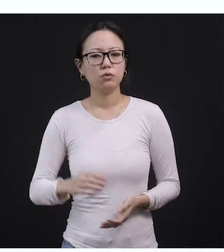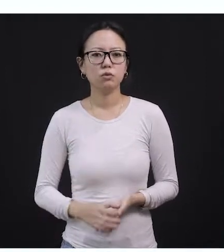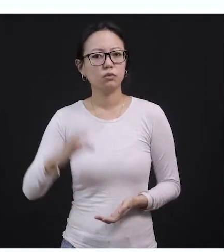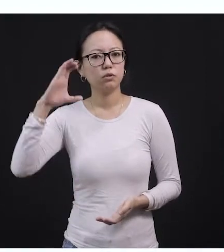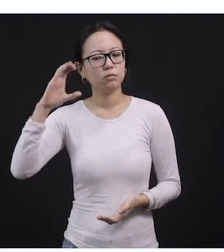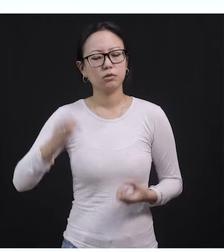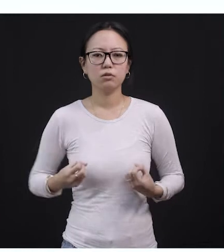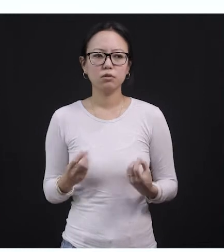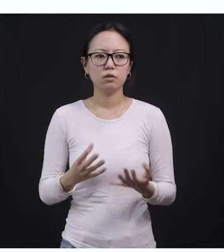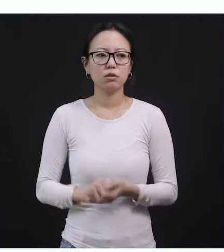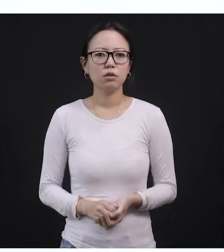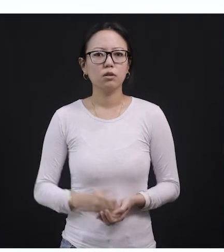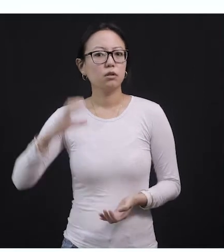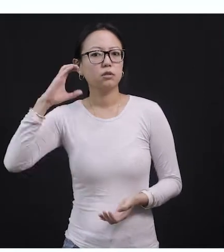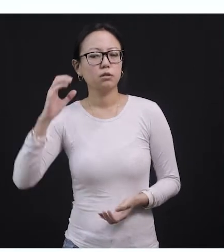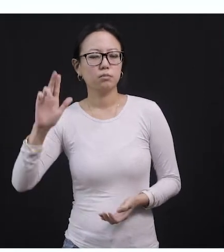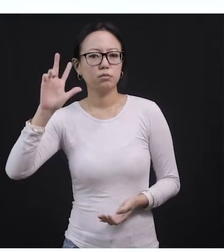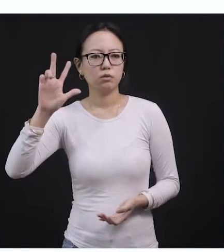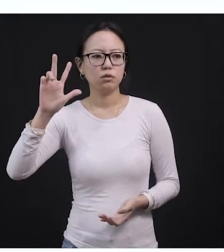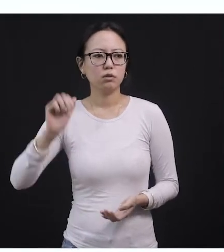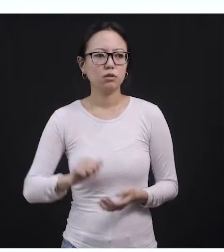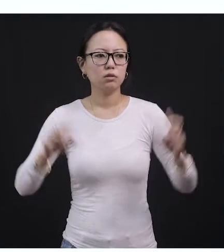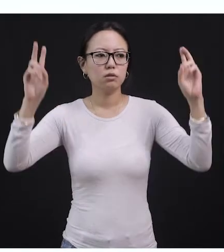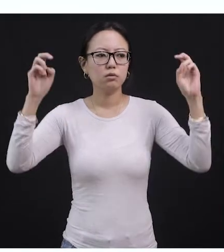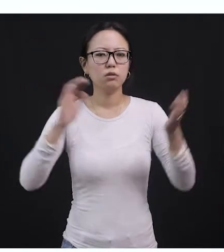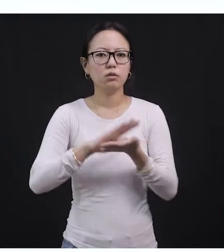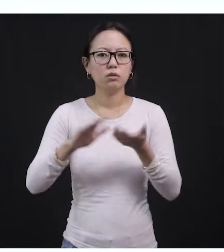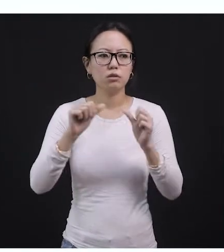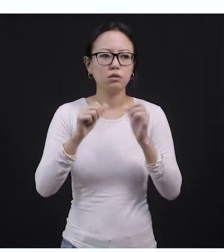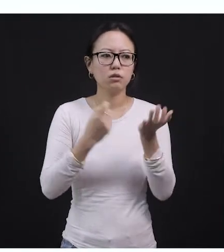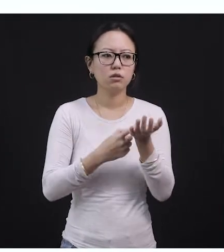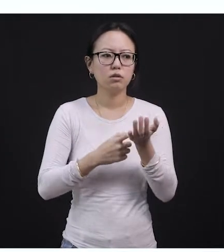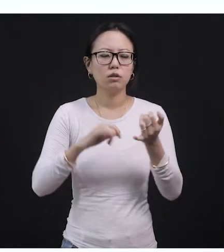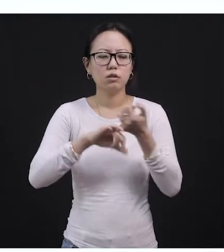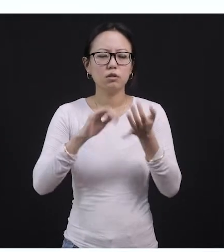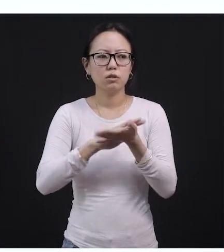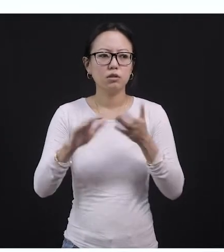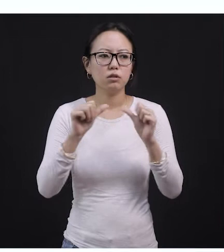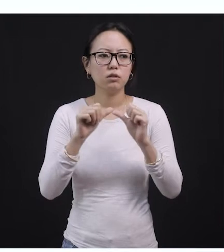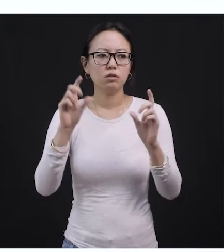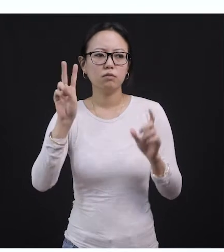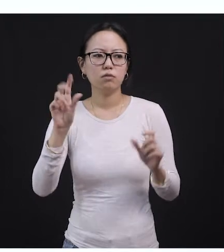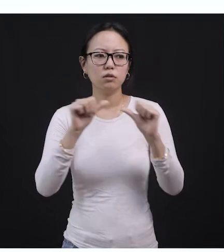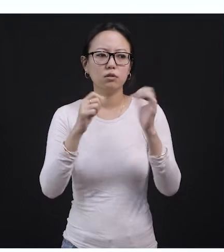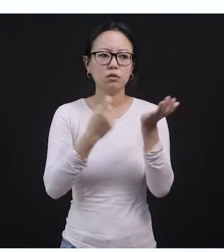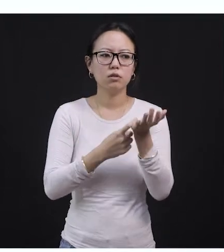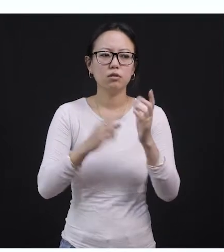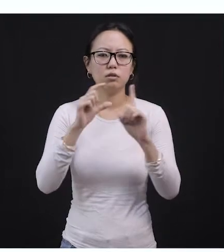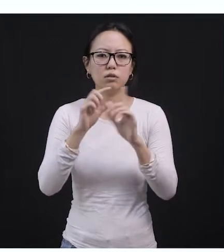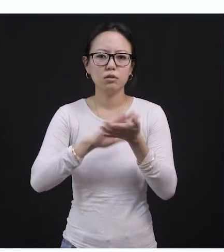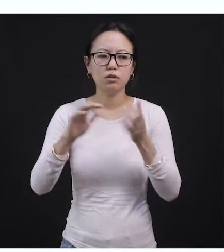that is chapter 8, Harshavardhana and his times, page number